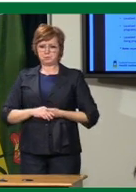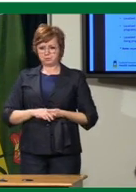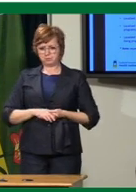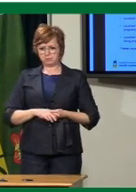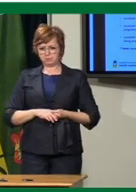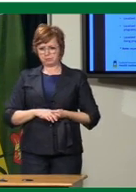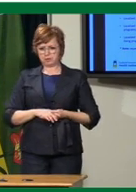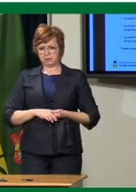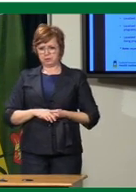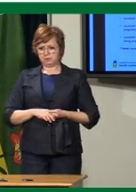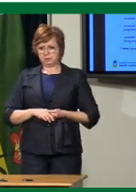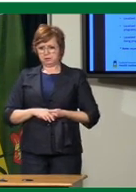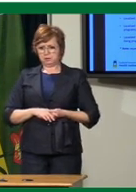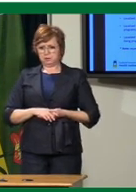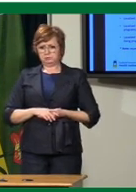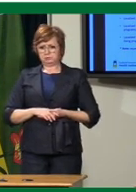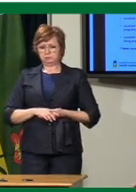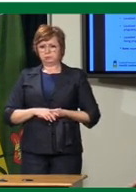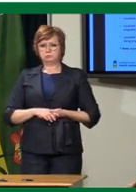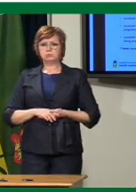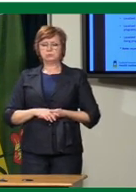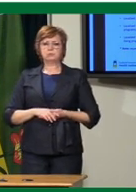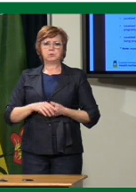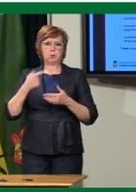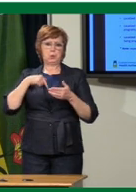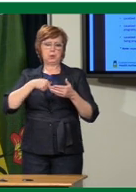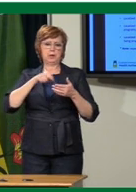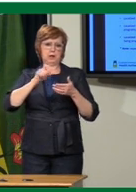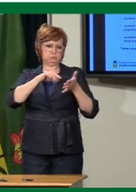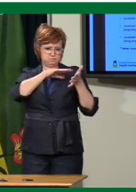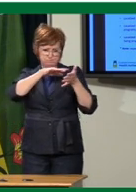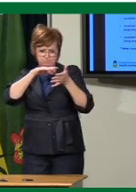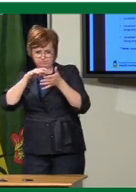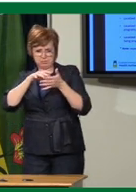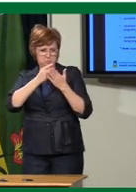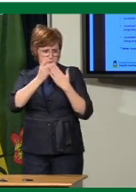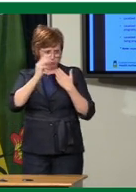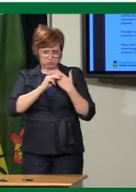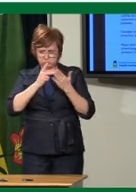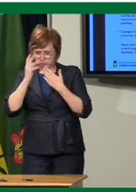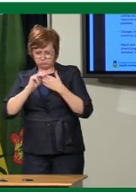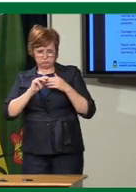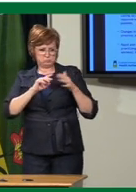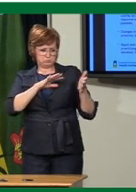slowdowns as we go forward in the coming days and weeks.